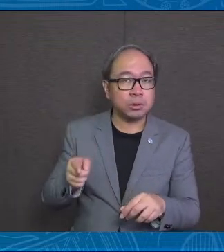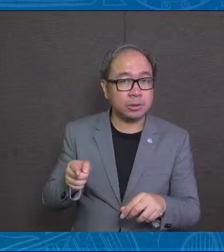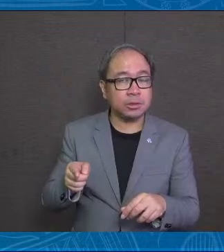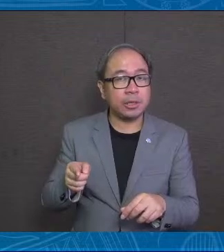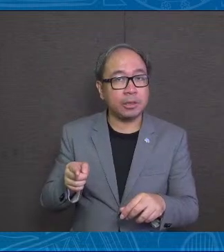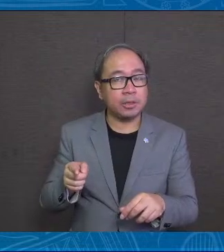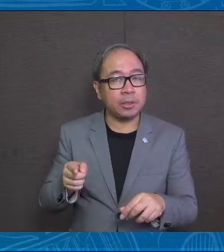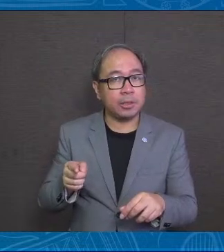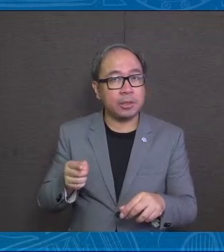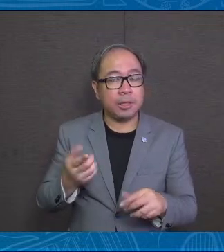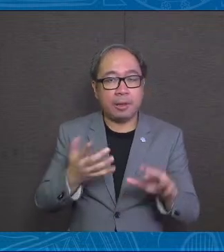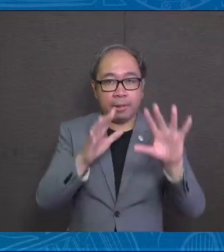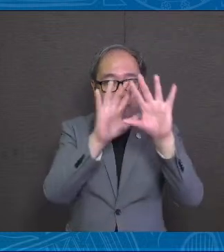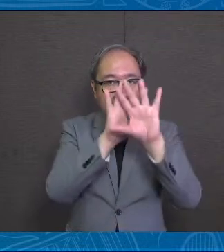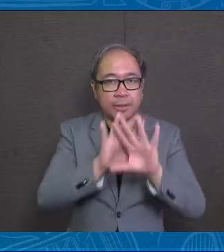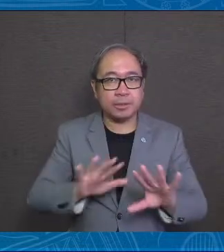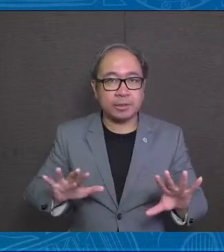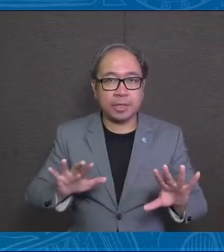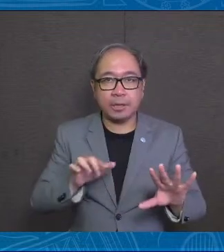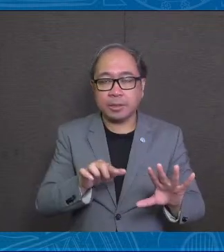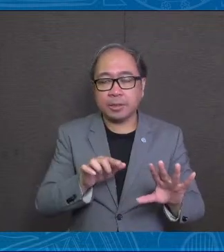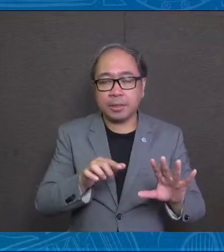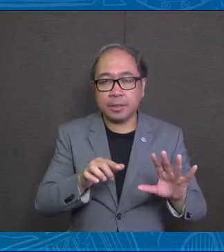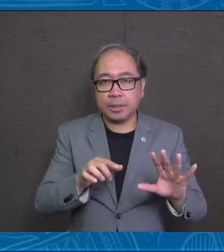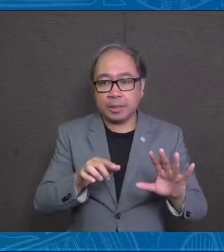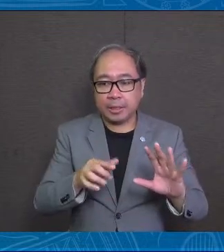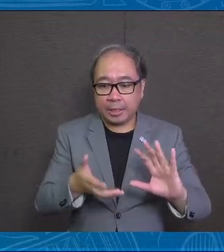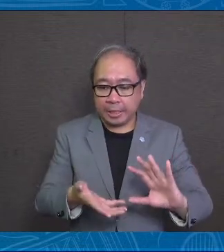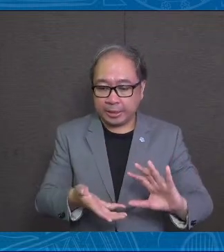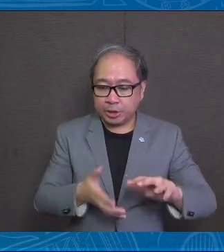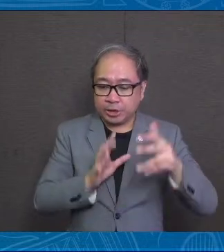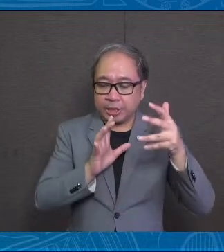the ASEAN disaster risk,